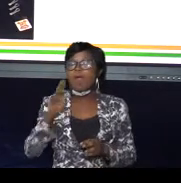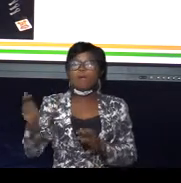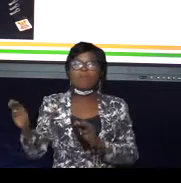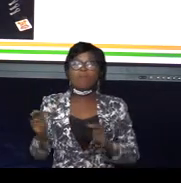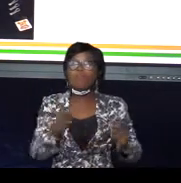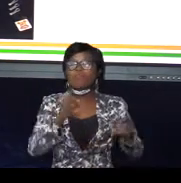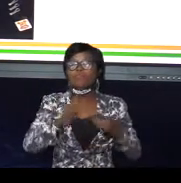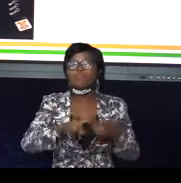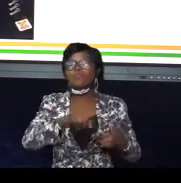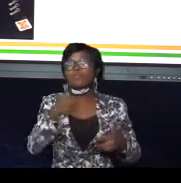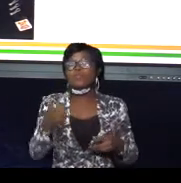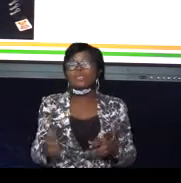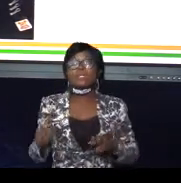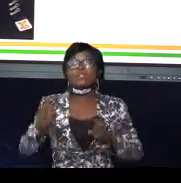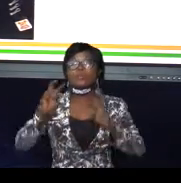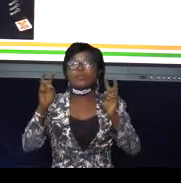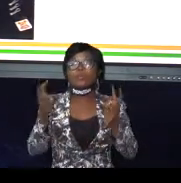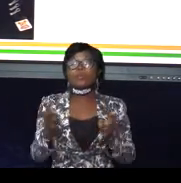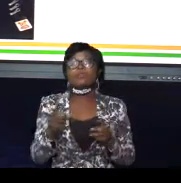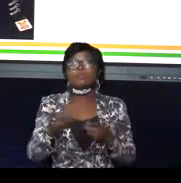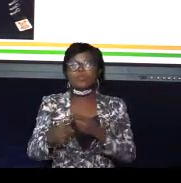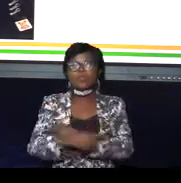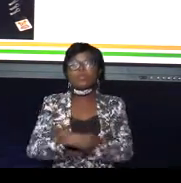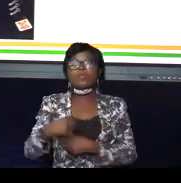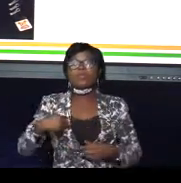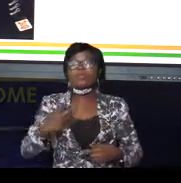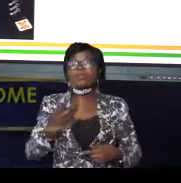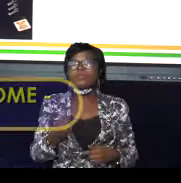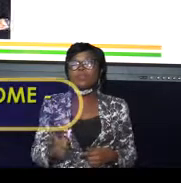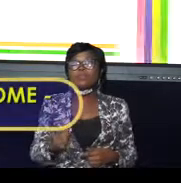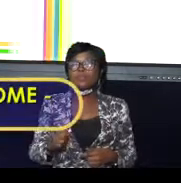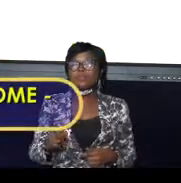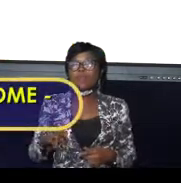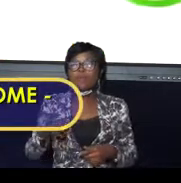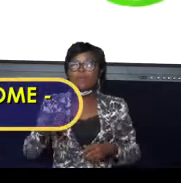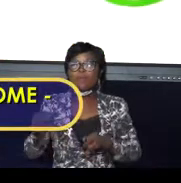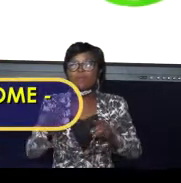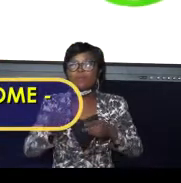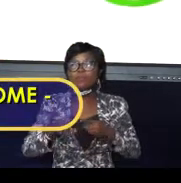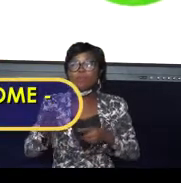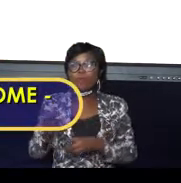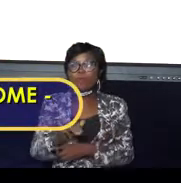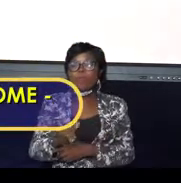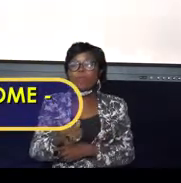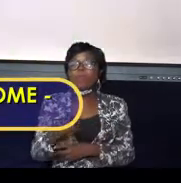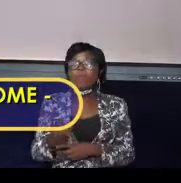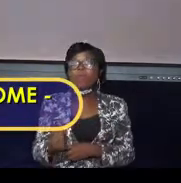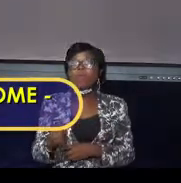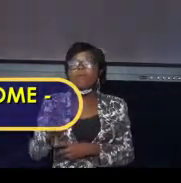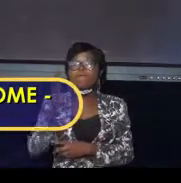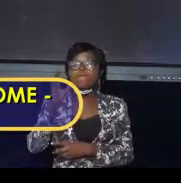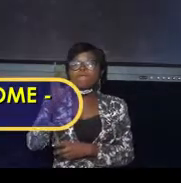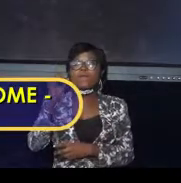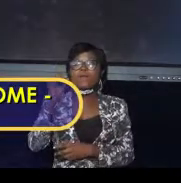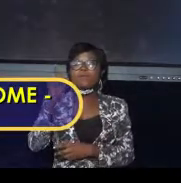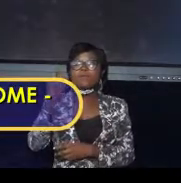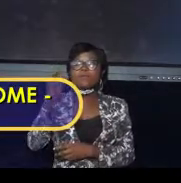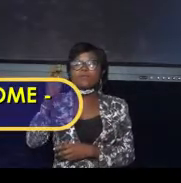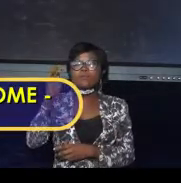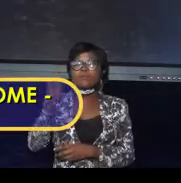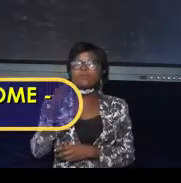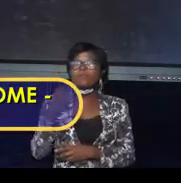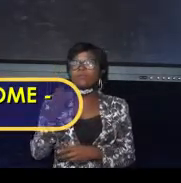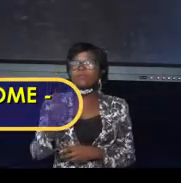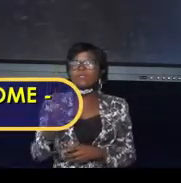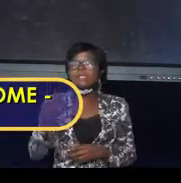studying factors and common factors. But before we begin, we'll look at the correction to the previous